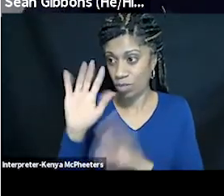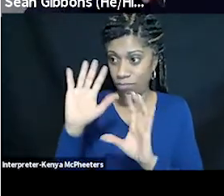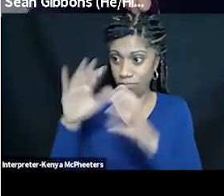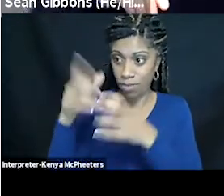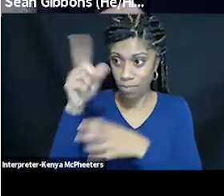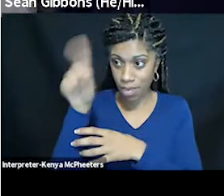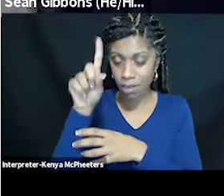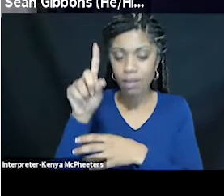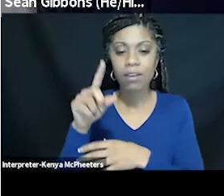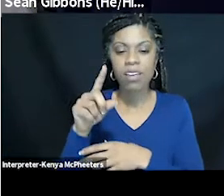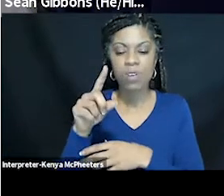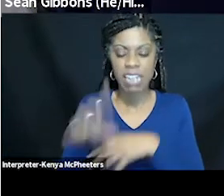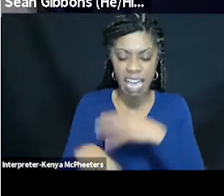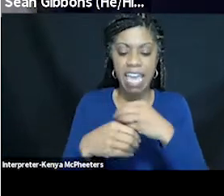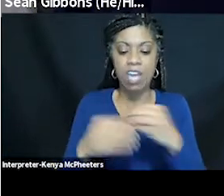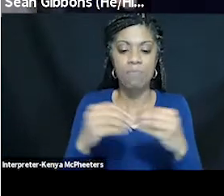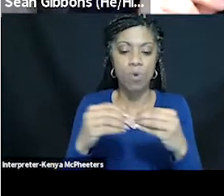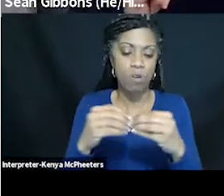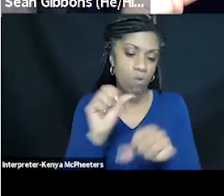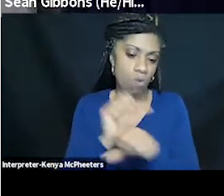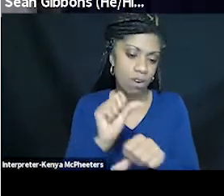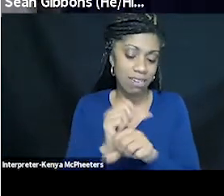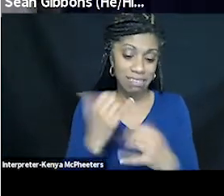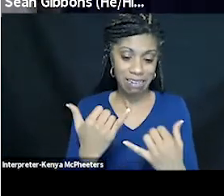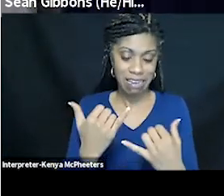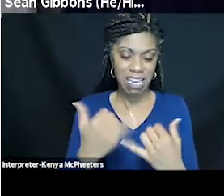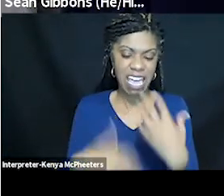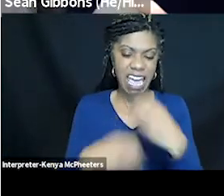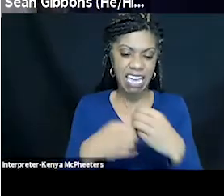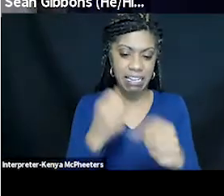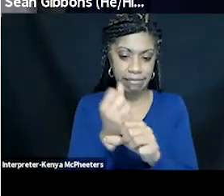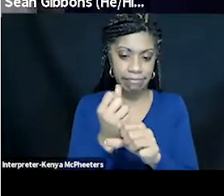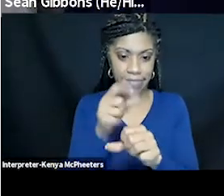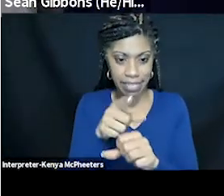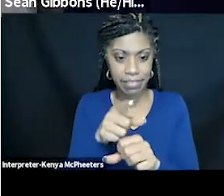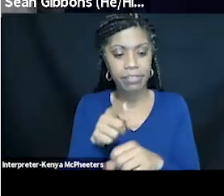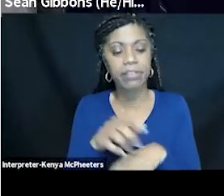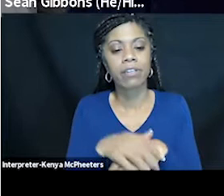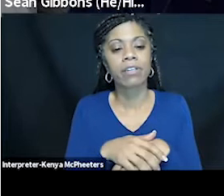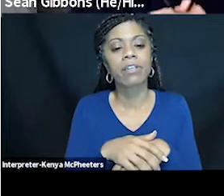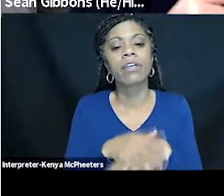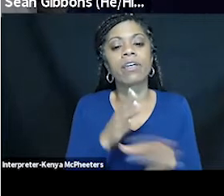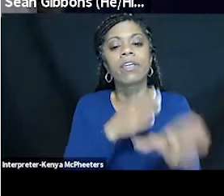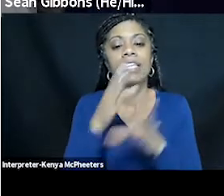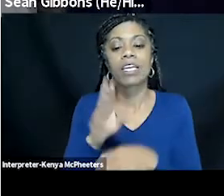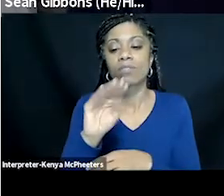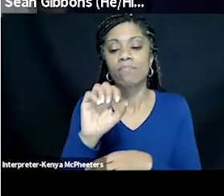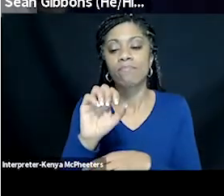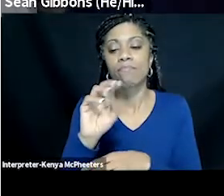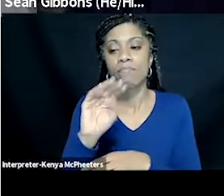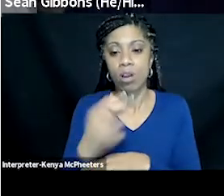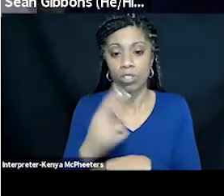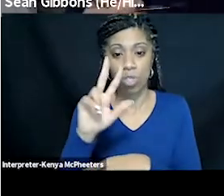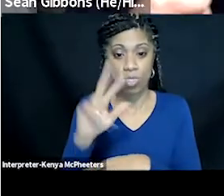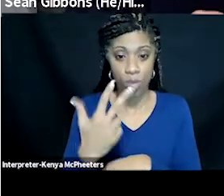we're going to talk about today, DEI work. Jess Setzman and the team from the Com Network DC group is going to be gathering March 3rd. You might have gotten that in your inbox if you're part of our